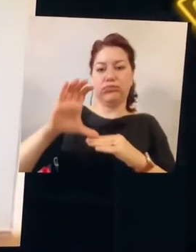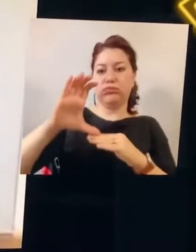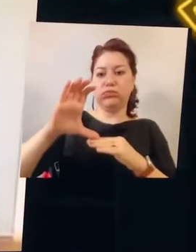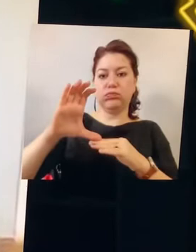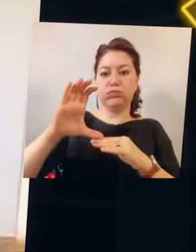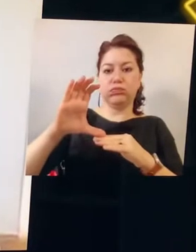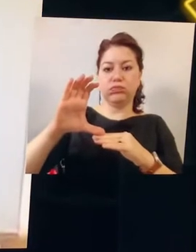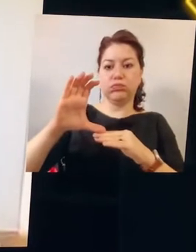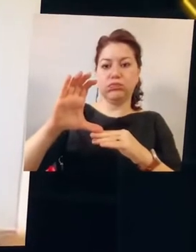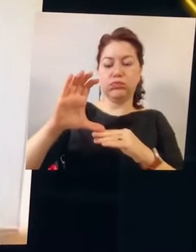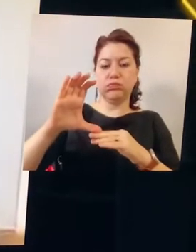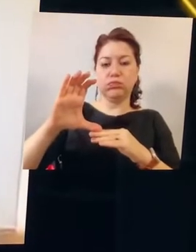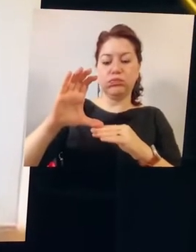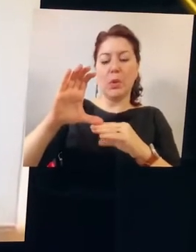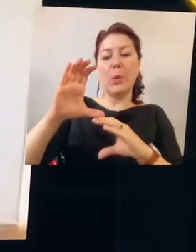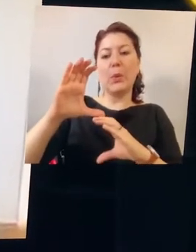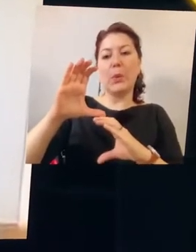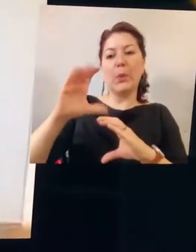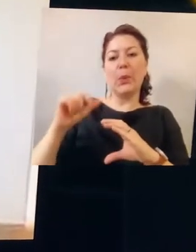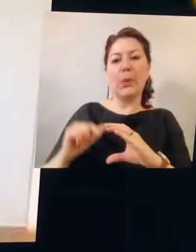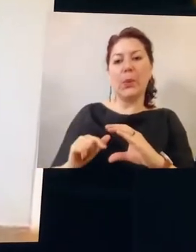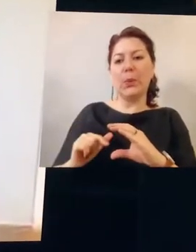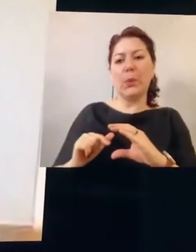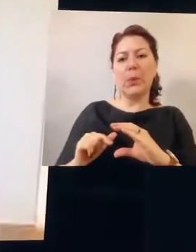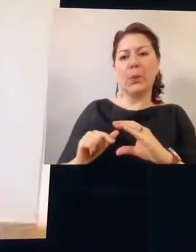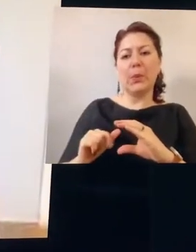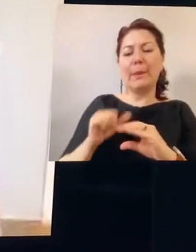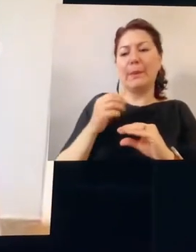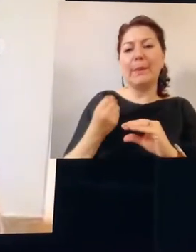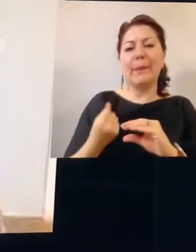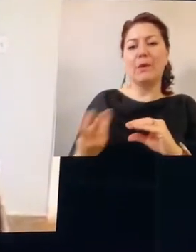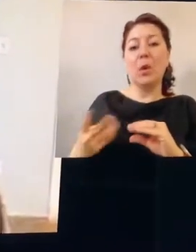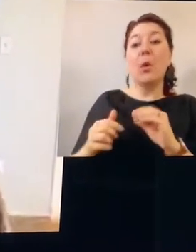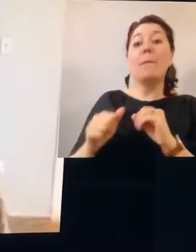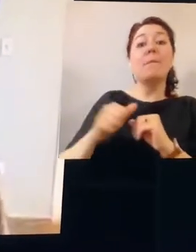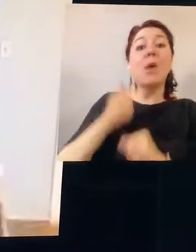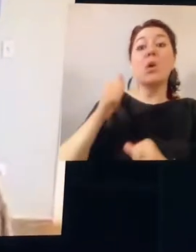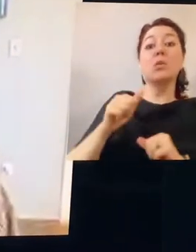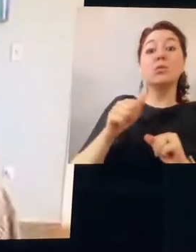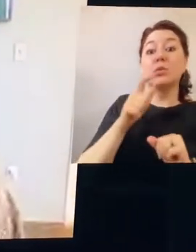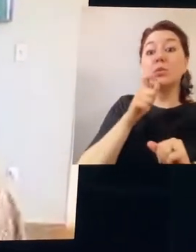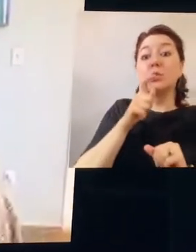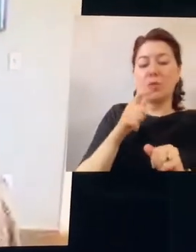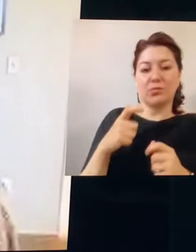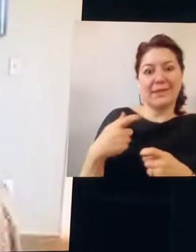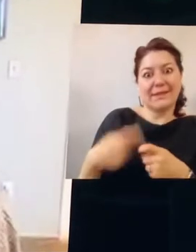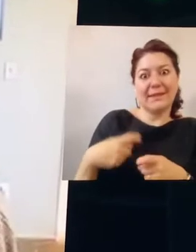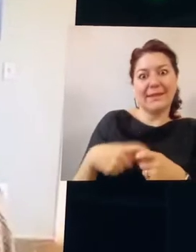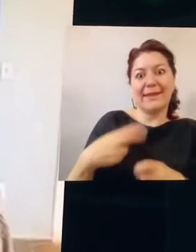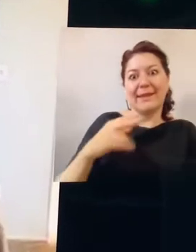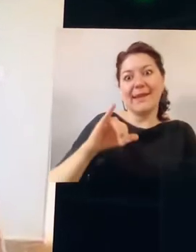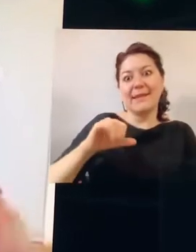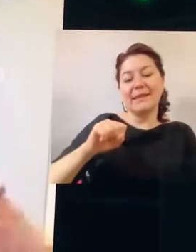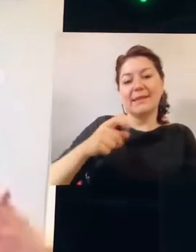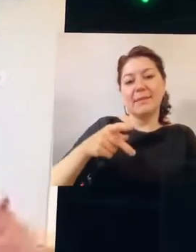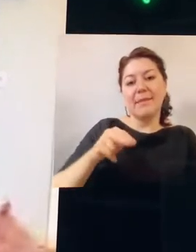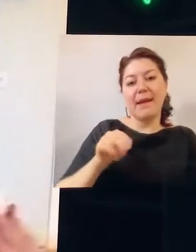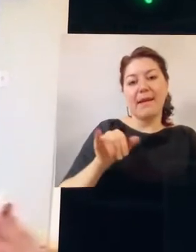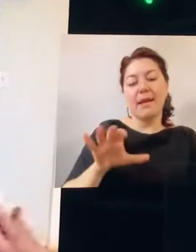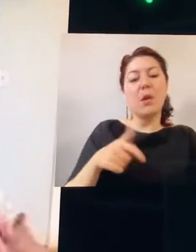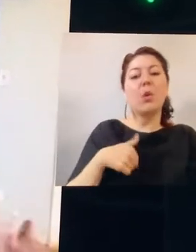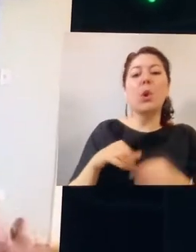the population growth in the U.S. is driven by Hispanics. So we are no longer a niche market. We are actually